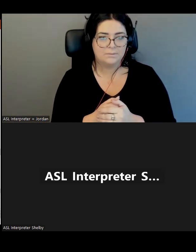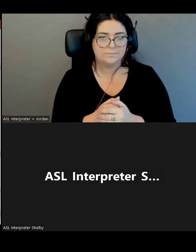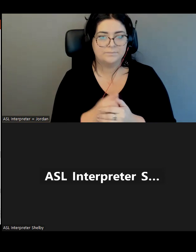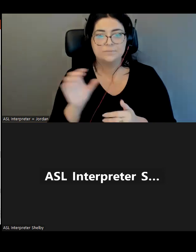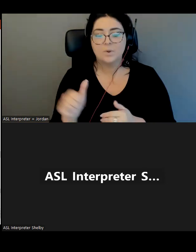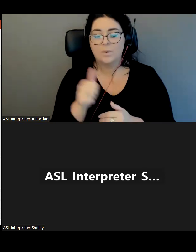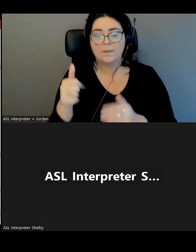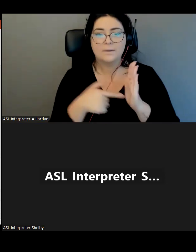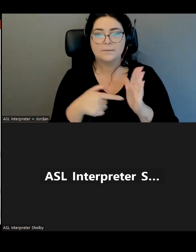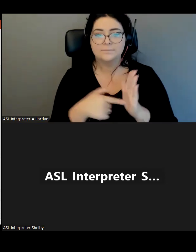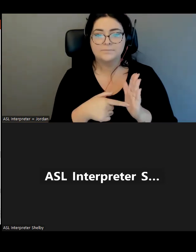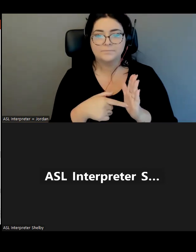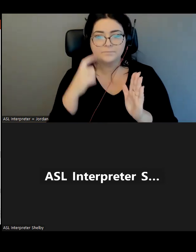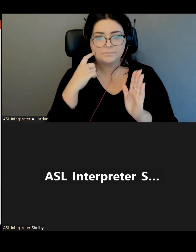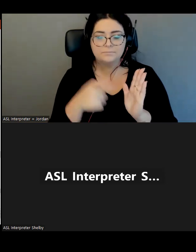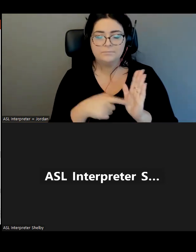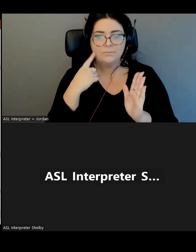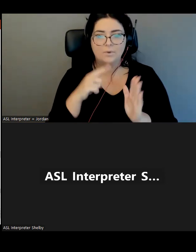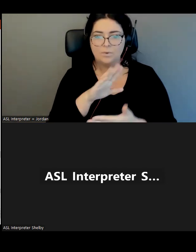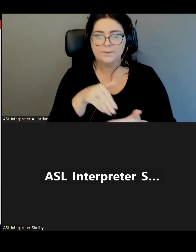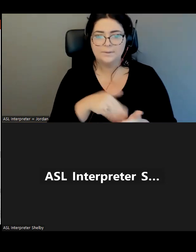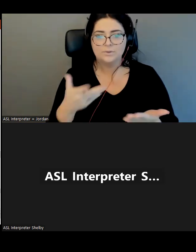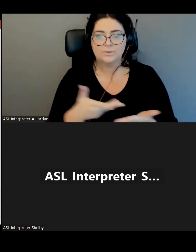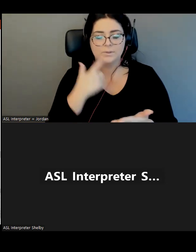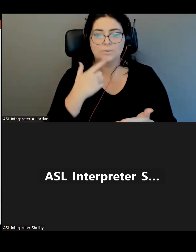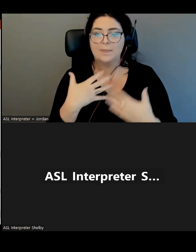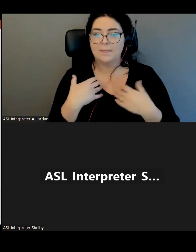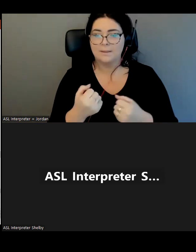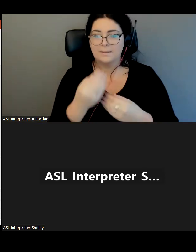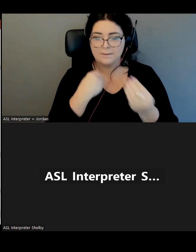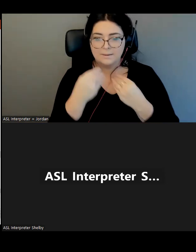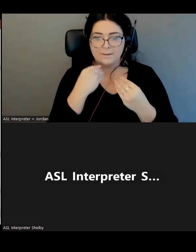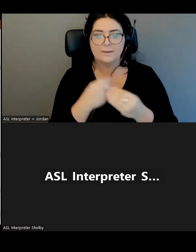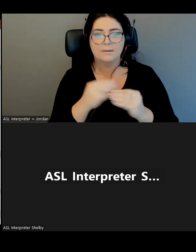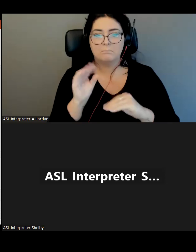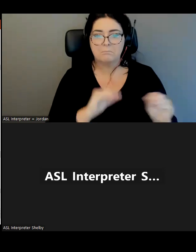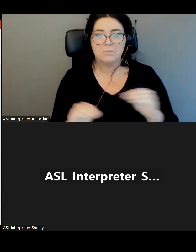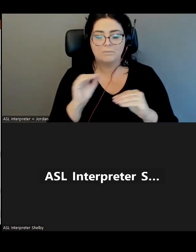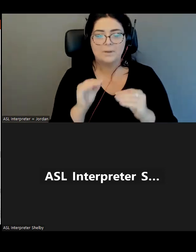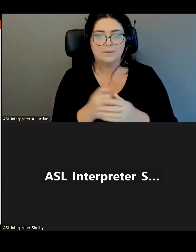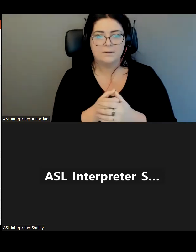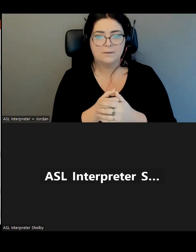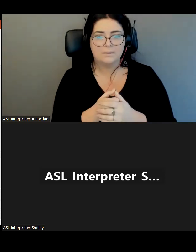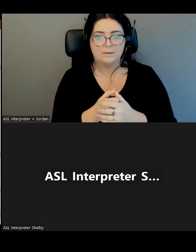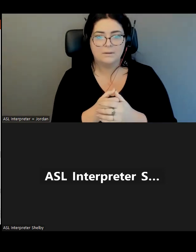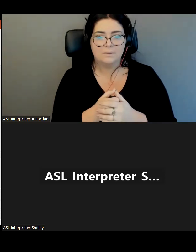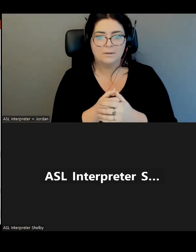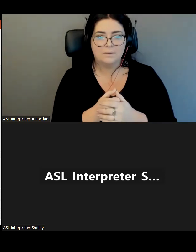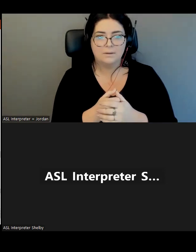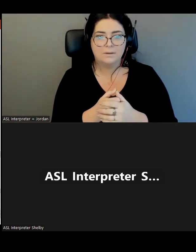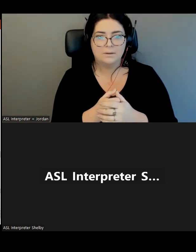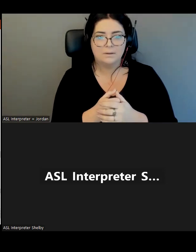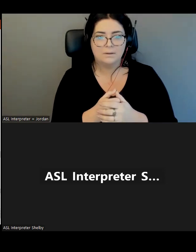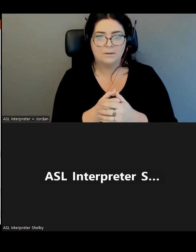have supported in Central around health, eating, food security, and movement. We have funded, for example,